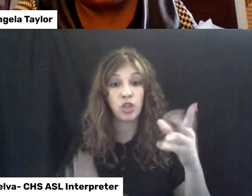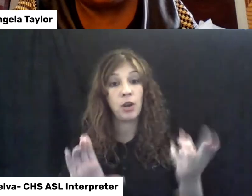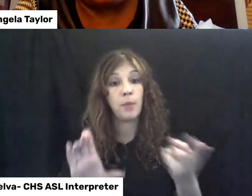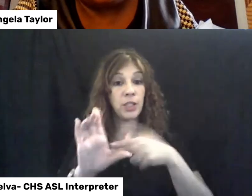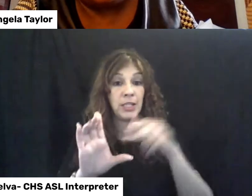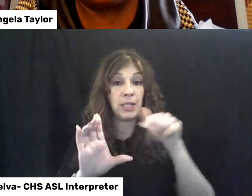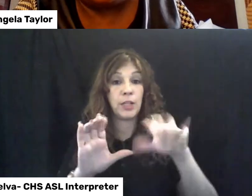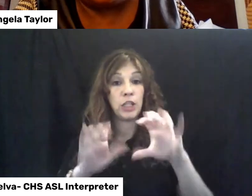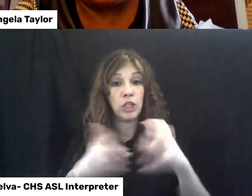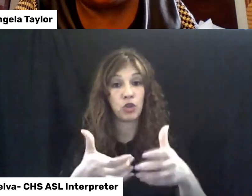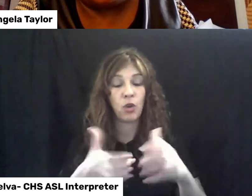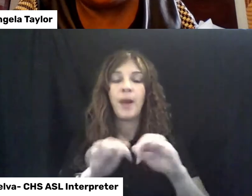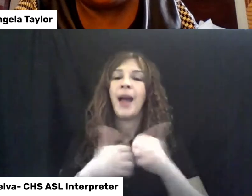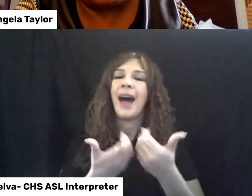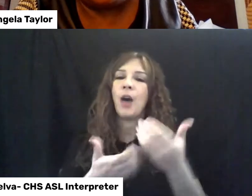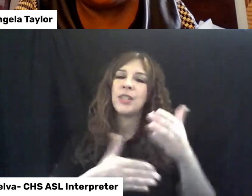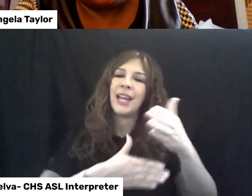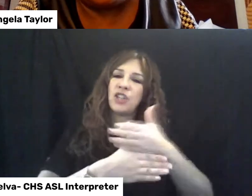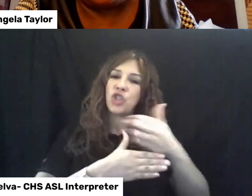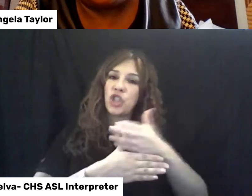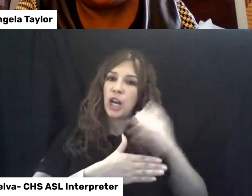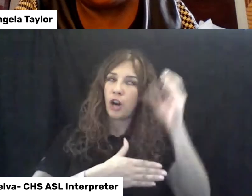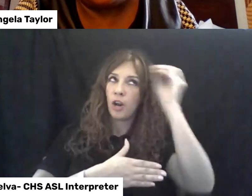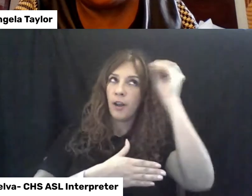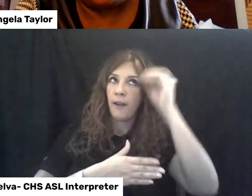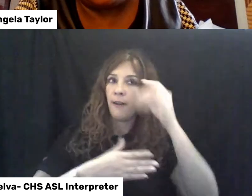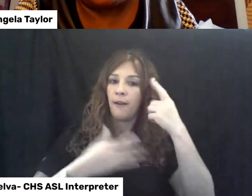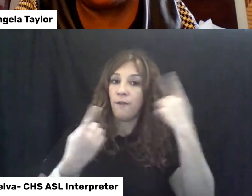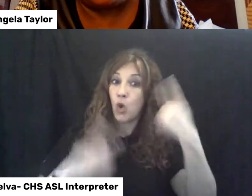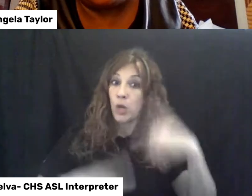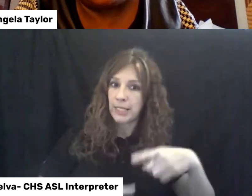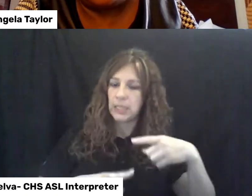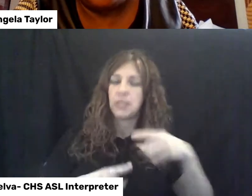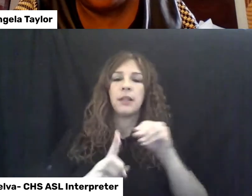how has that shared voice impacted the Garfield Park market?